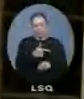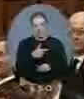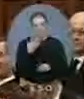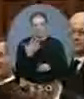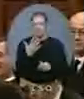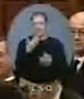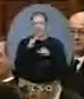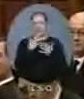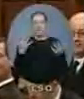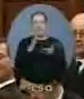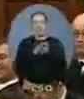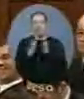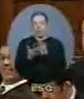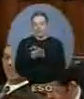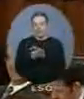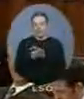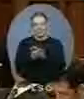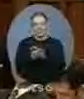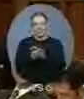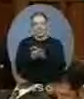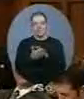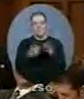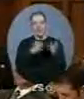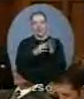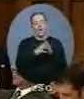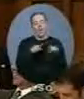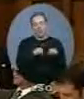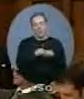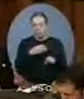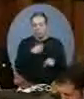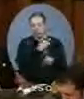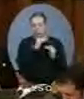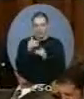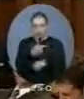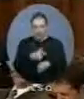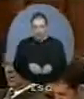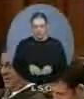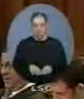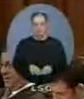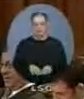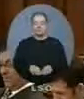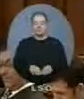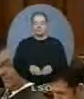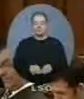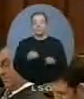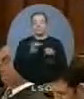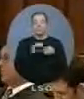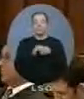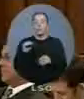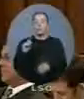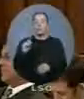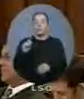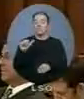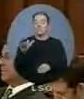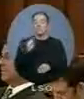of Canadian Heritage. We're kicking the Canada Television Fund. Here's what the Canada Television Fund had to say. They